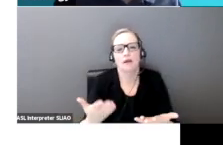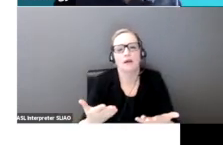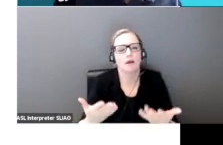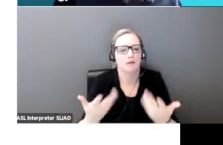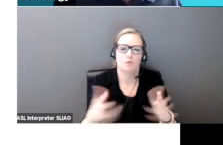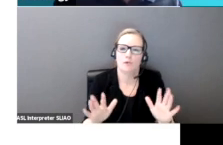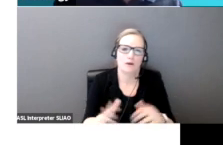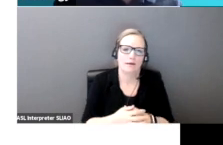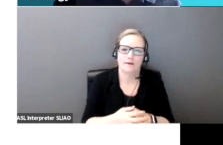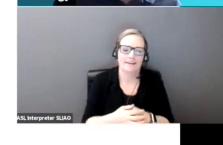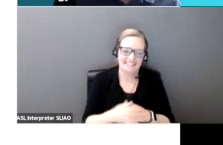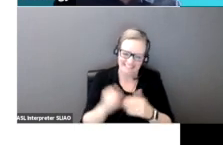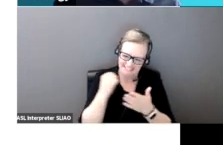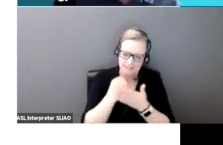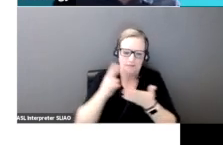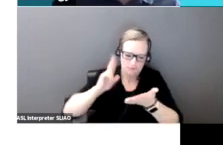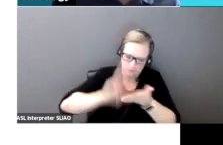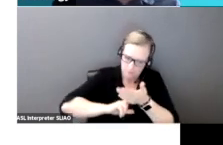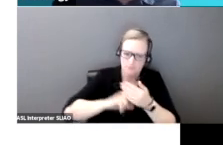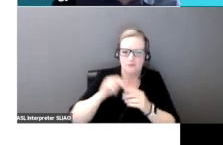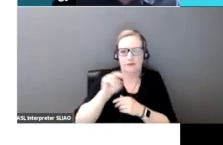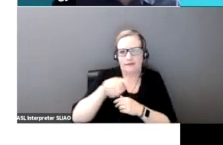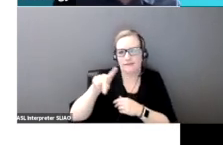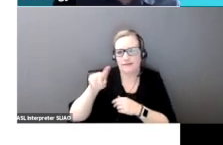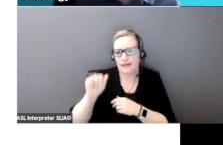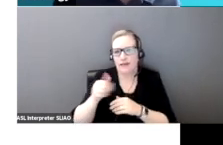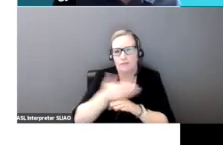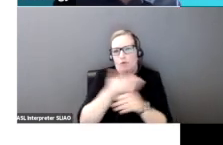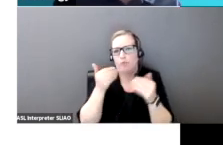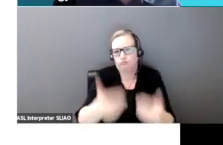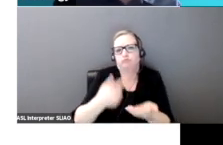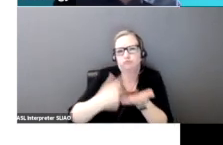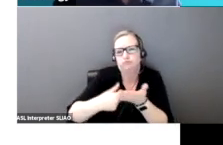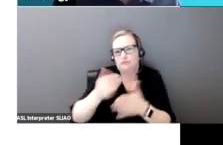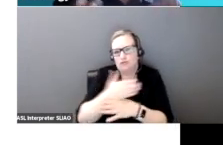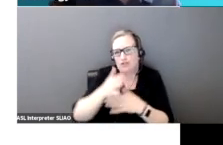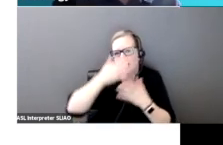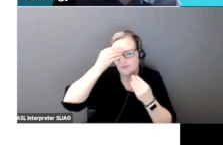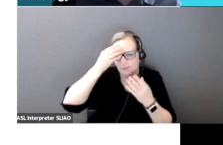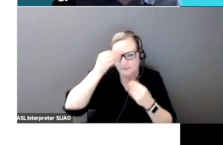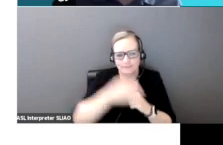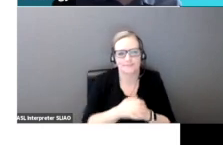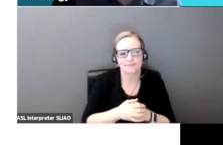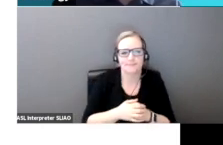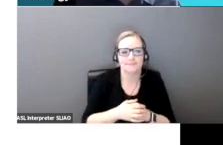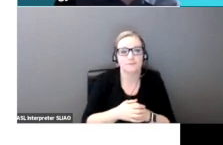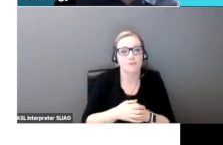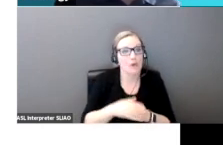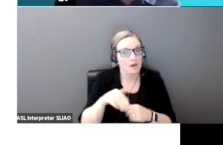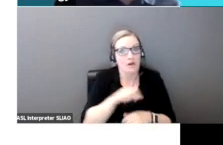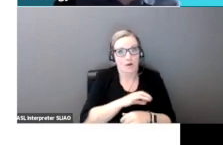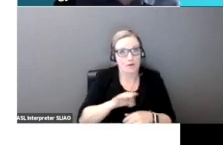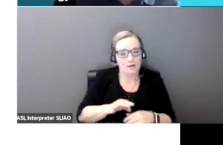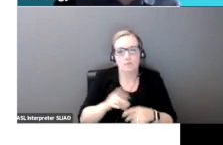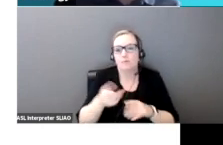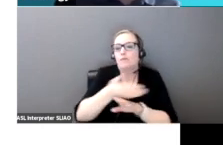possible, before you have a major disclosure event, before you do a presentation, before you